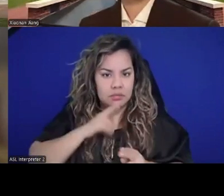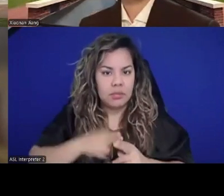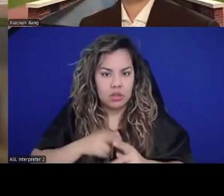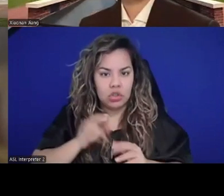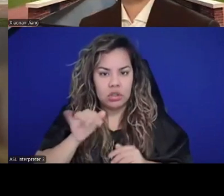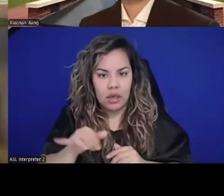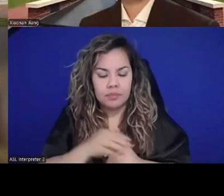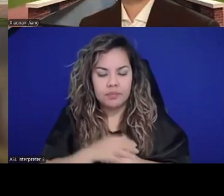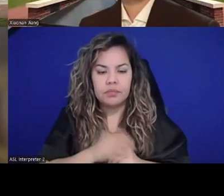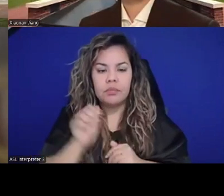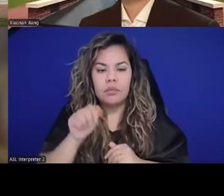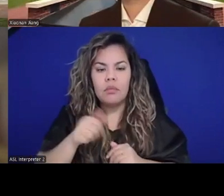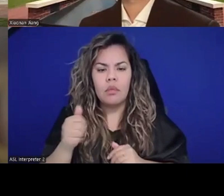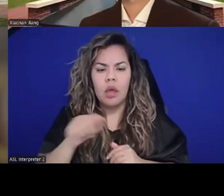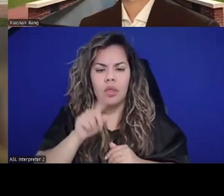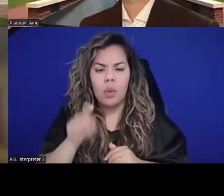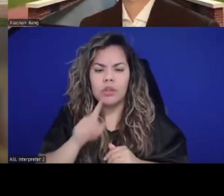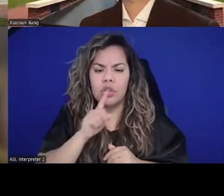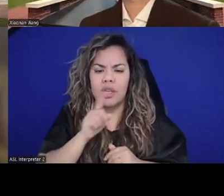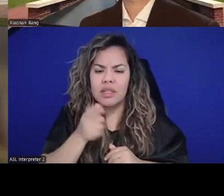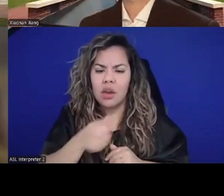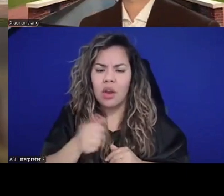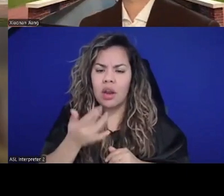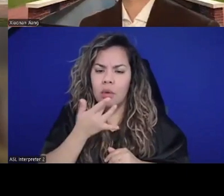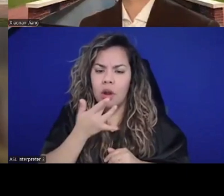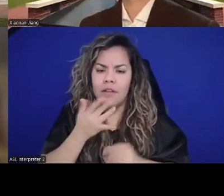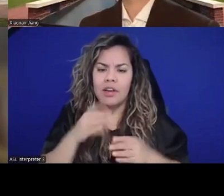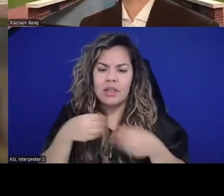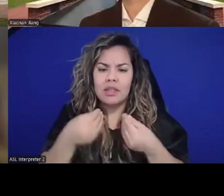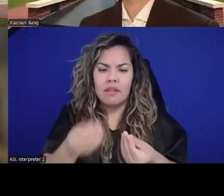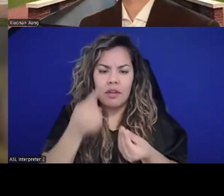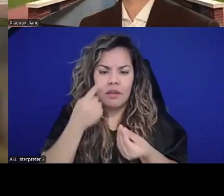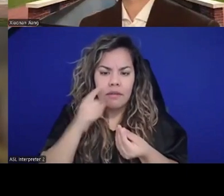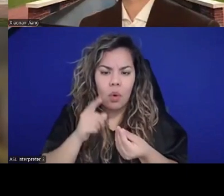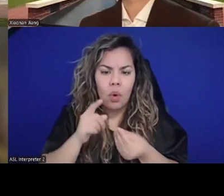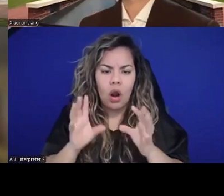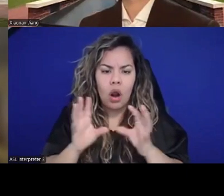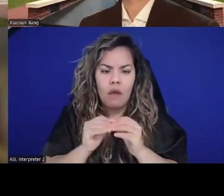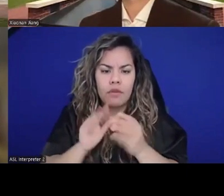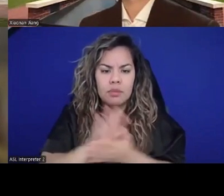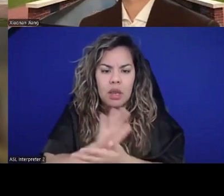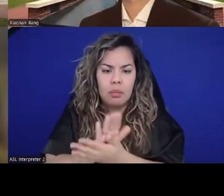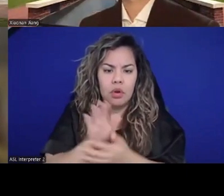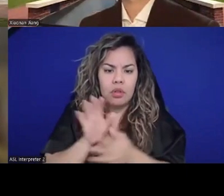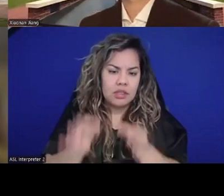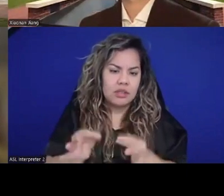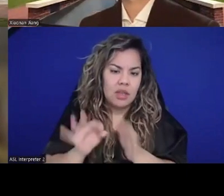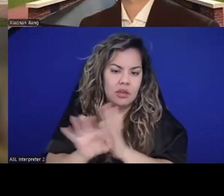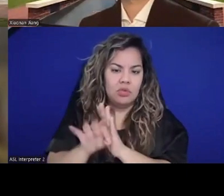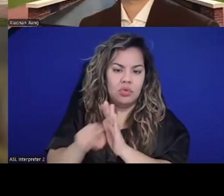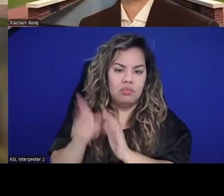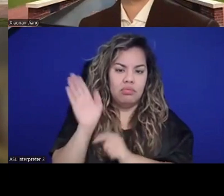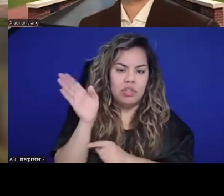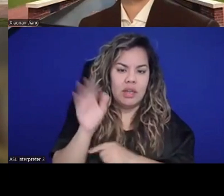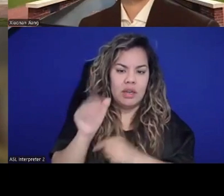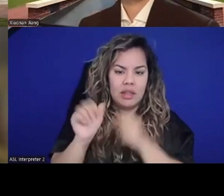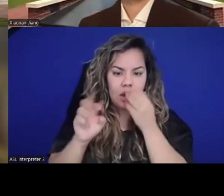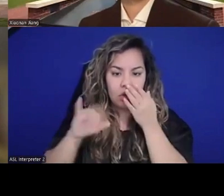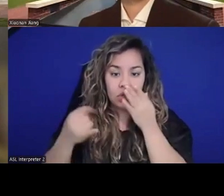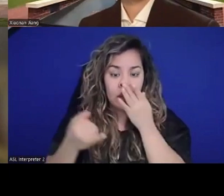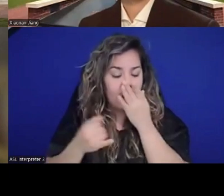question, is there any preference given for the conference paper that has been presented at AERA? Answer is